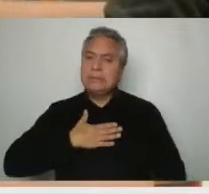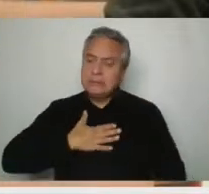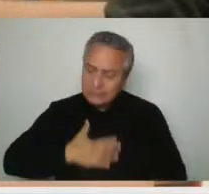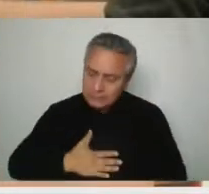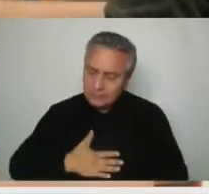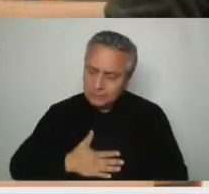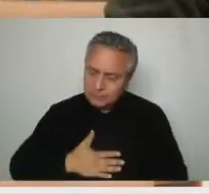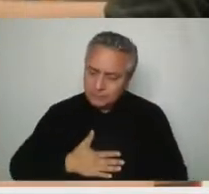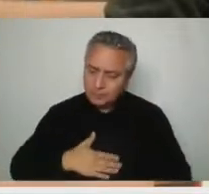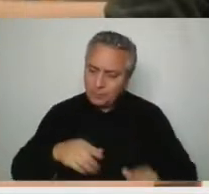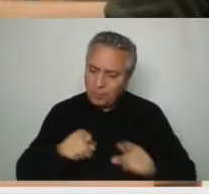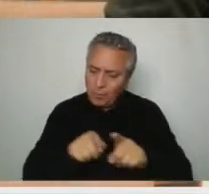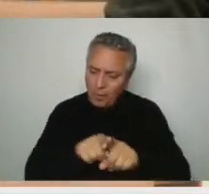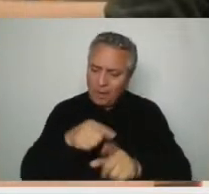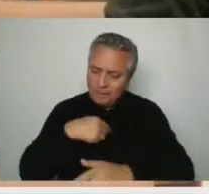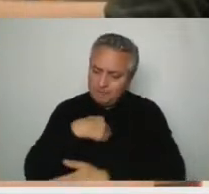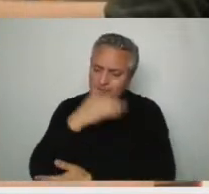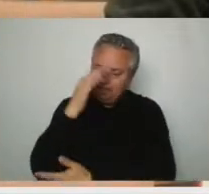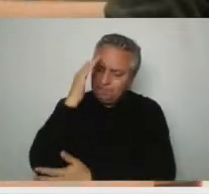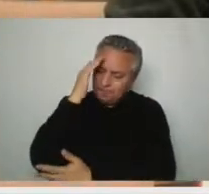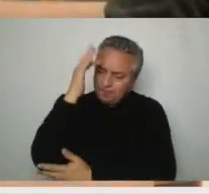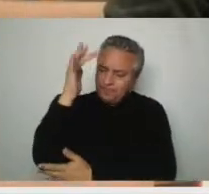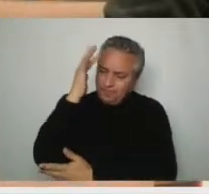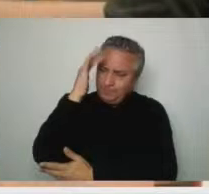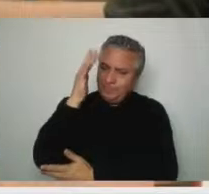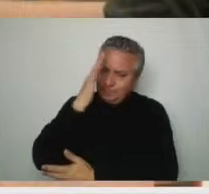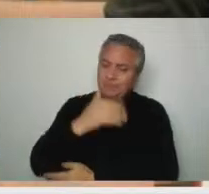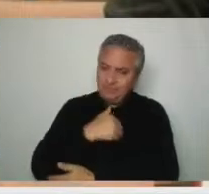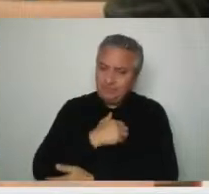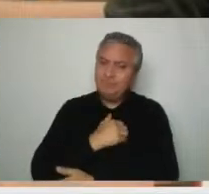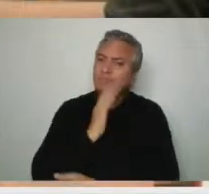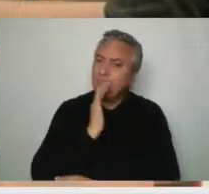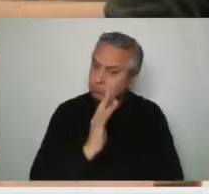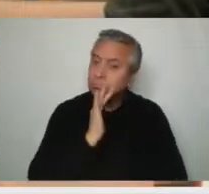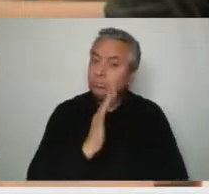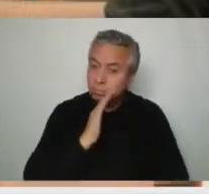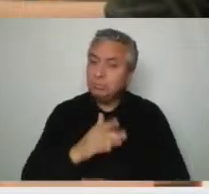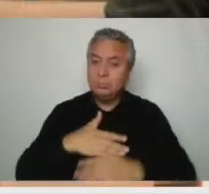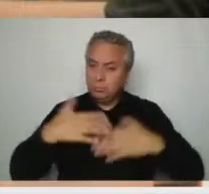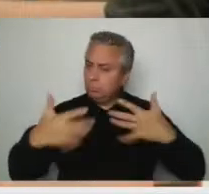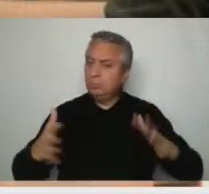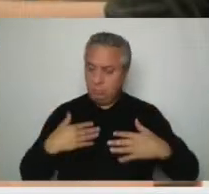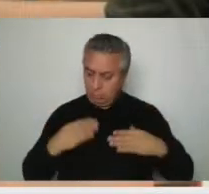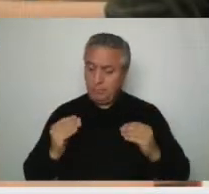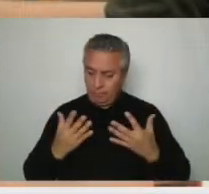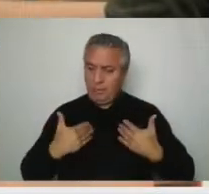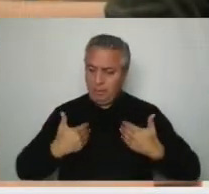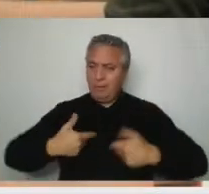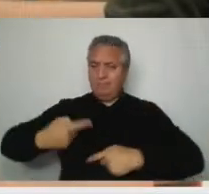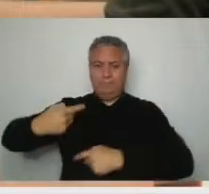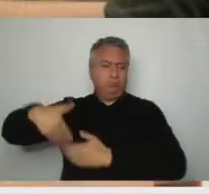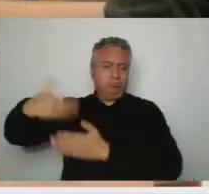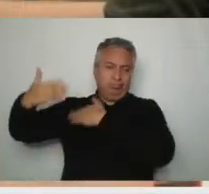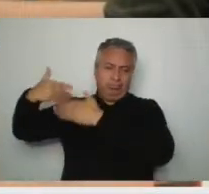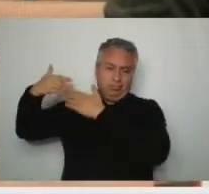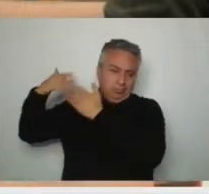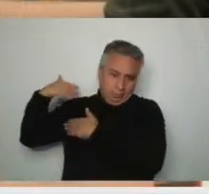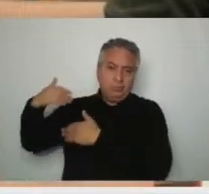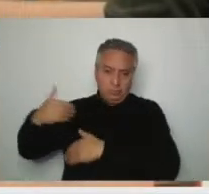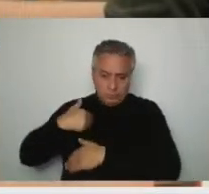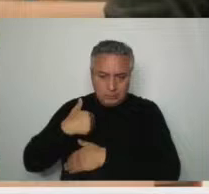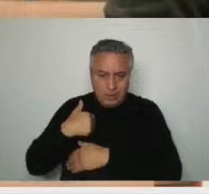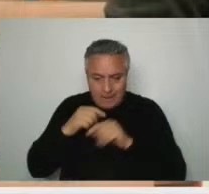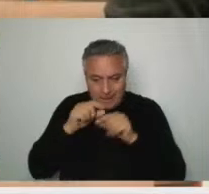processes. Allow me to talk about something that happened in my life many years ago when I